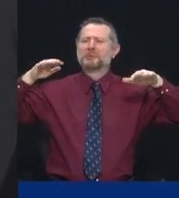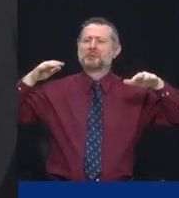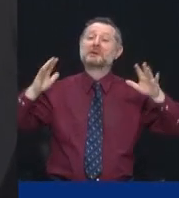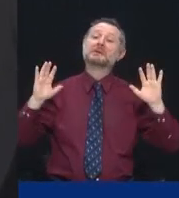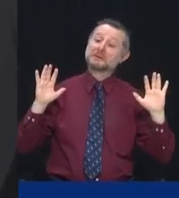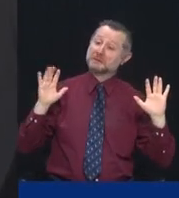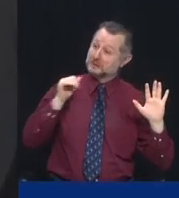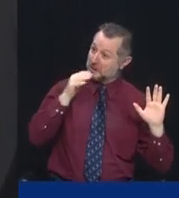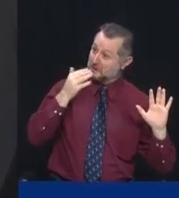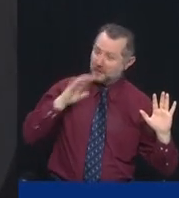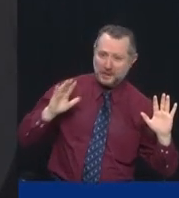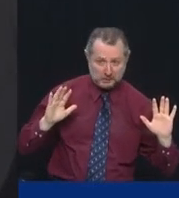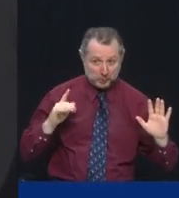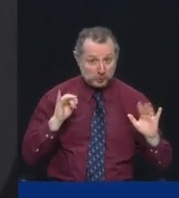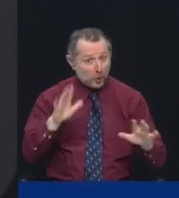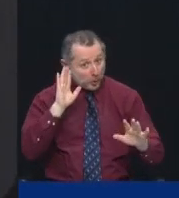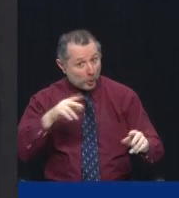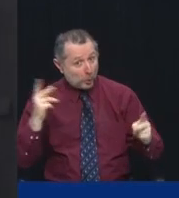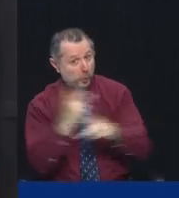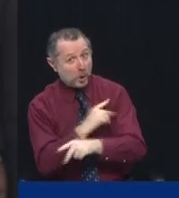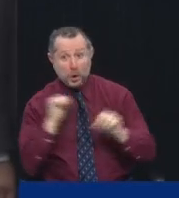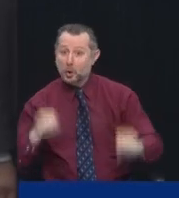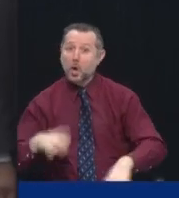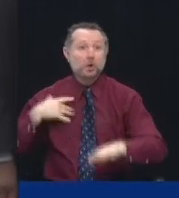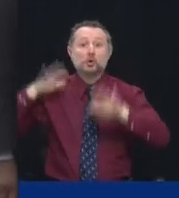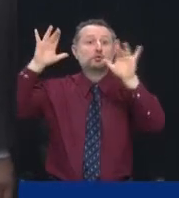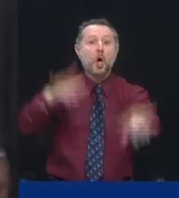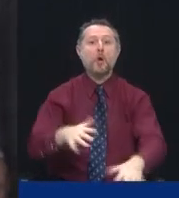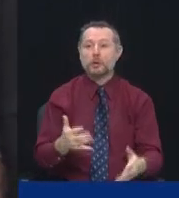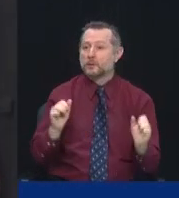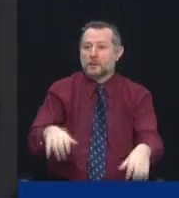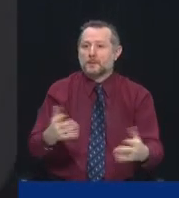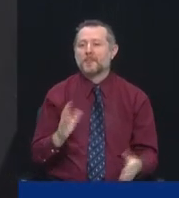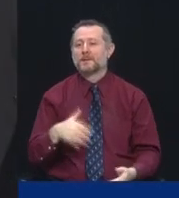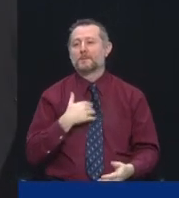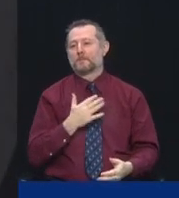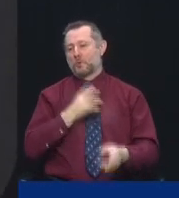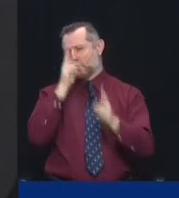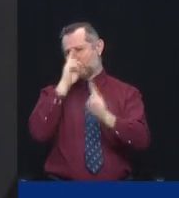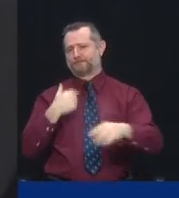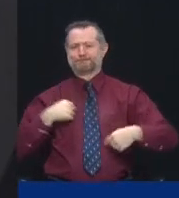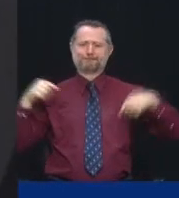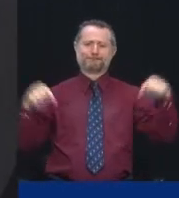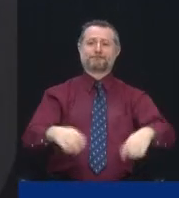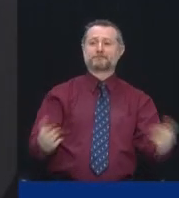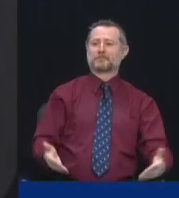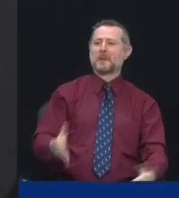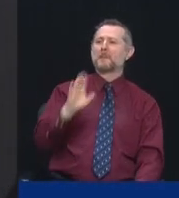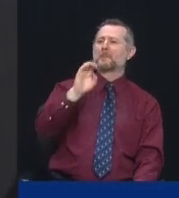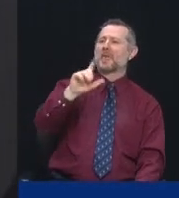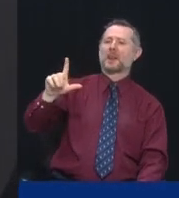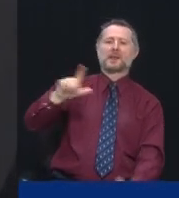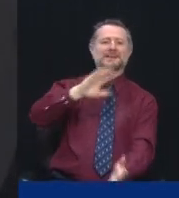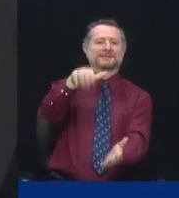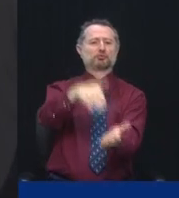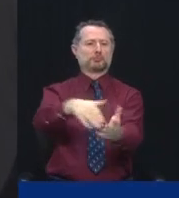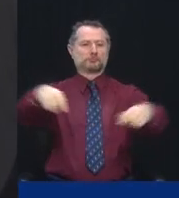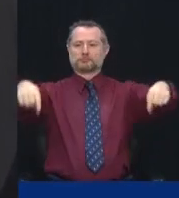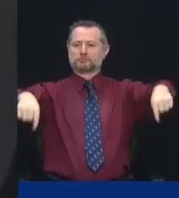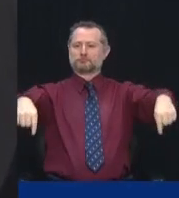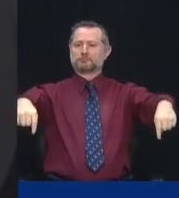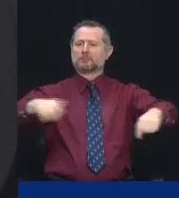know. It's a pleasure to be at the Belle Center for all the good work that happens here. And